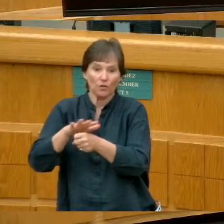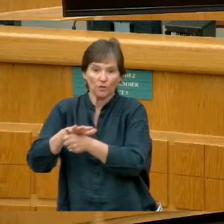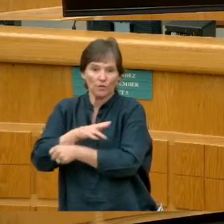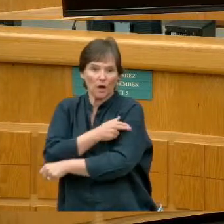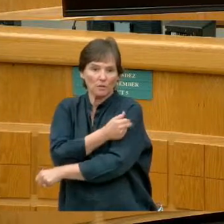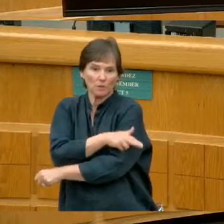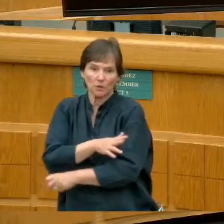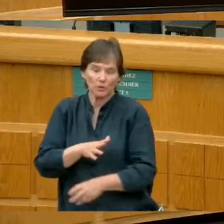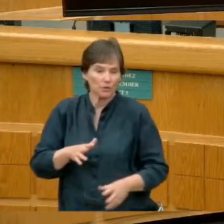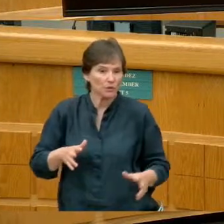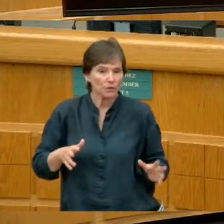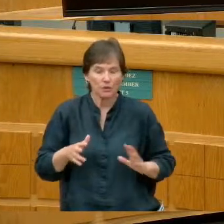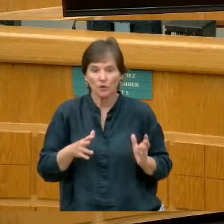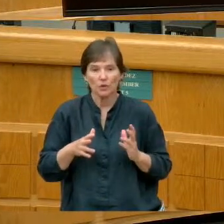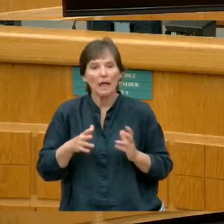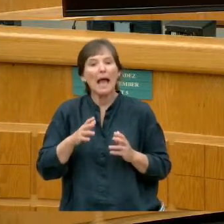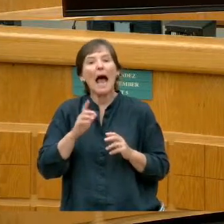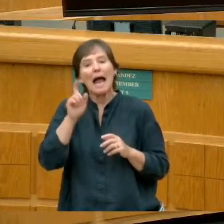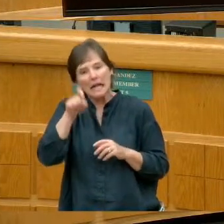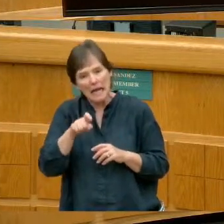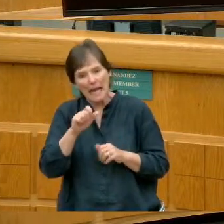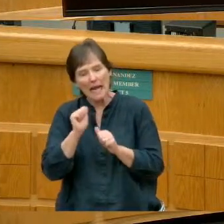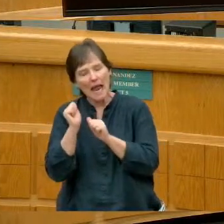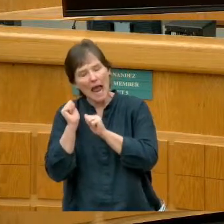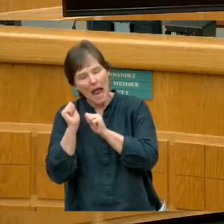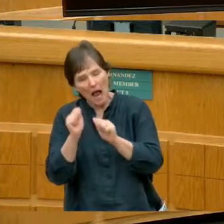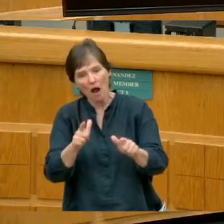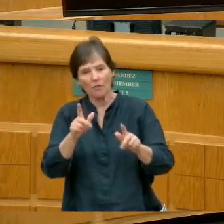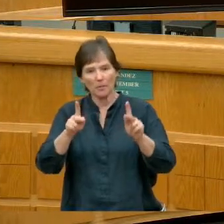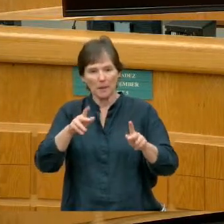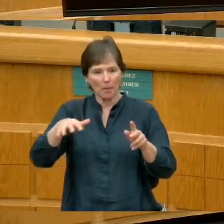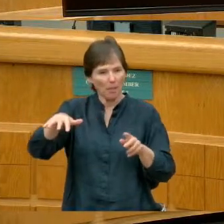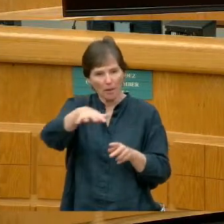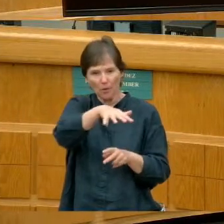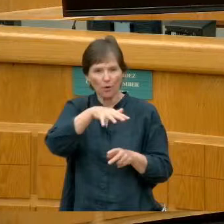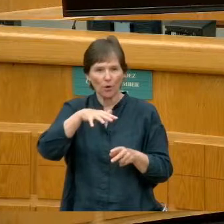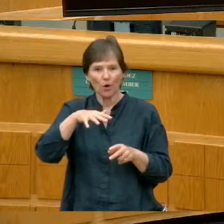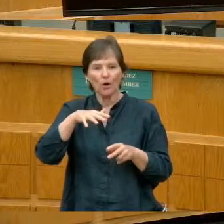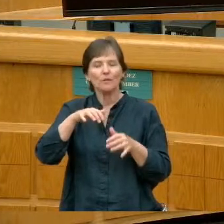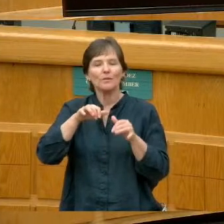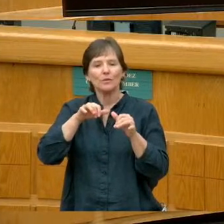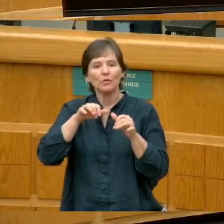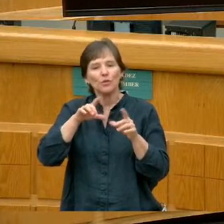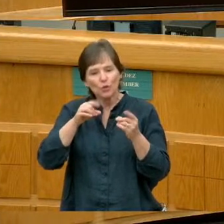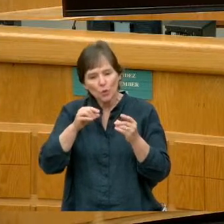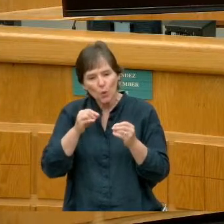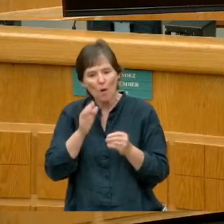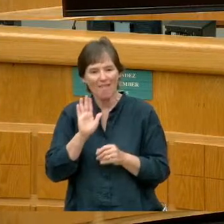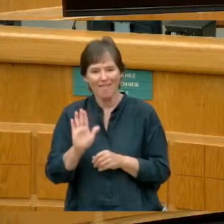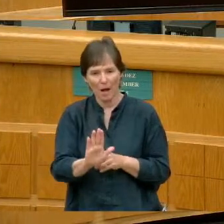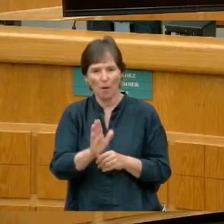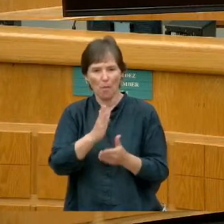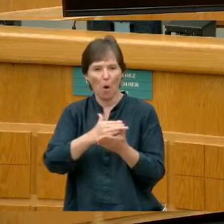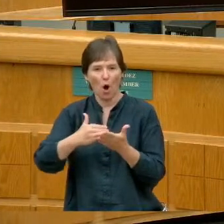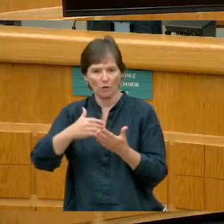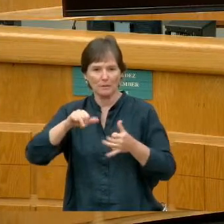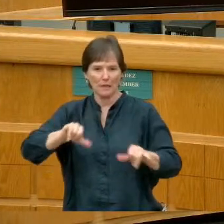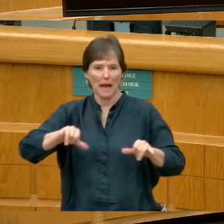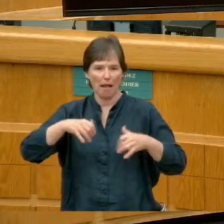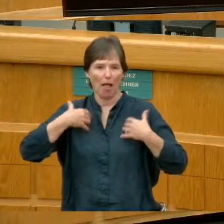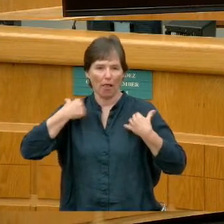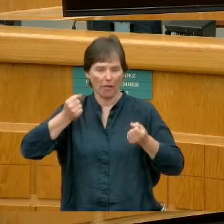their part so we can stay healthy, and I want all the sick to recover so that we can make certain that you